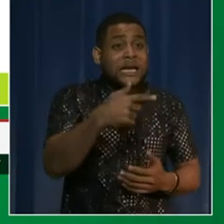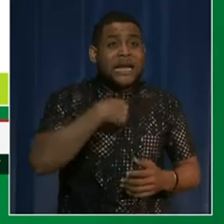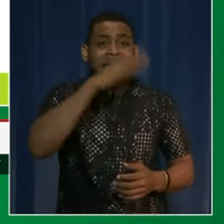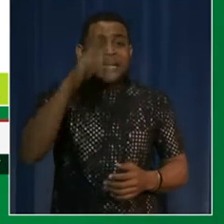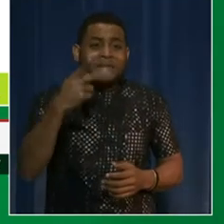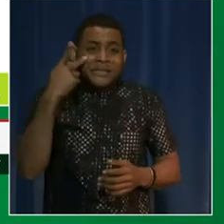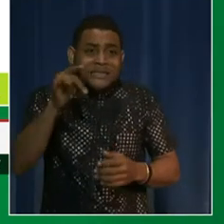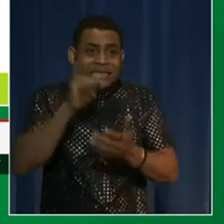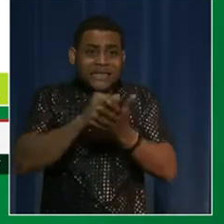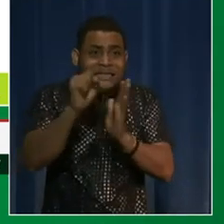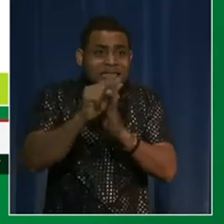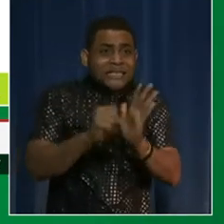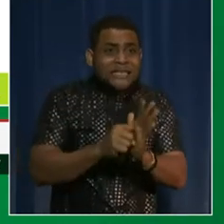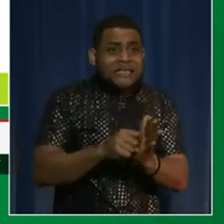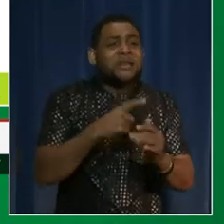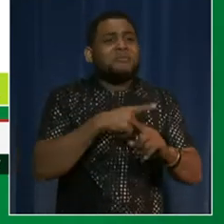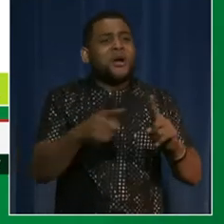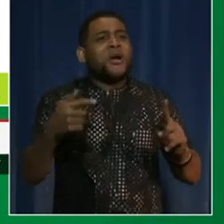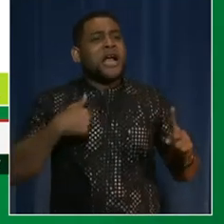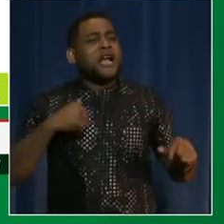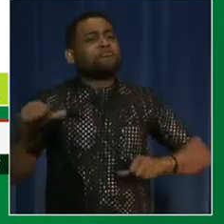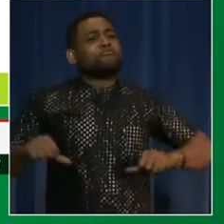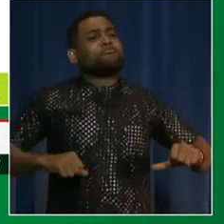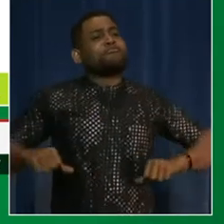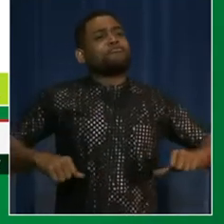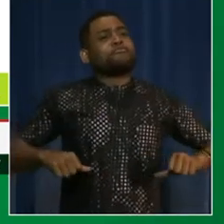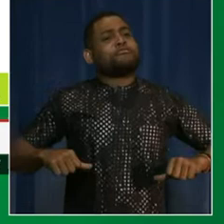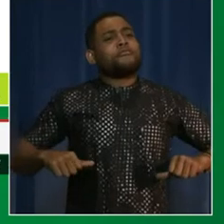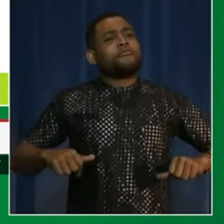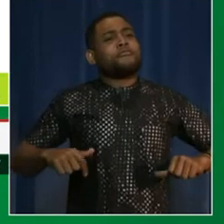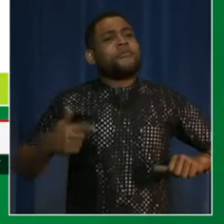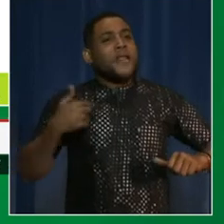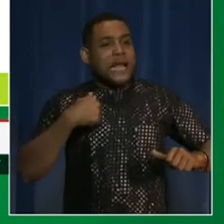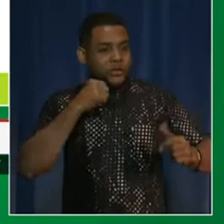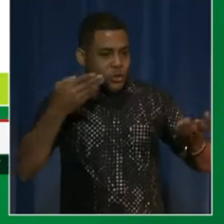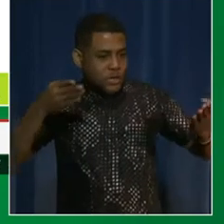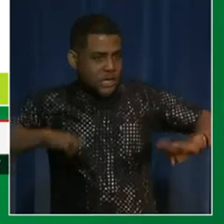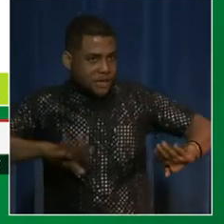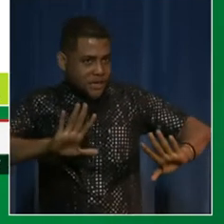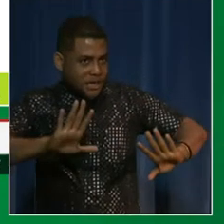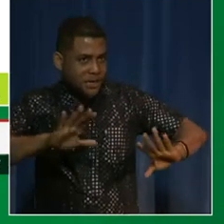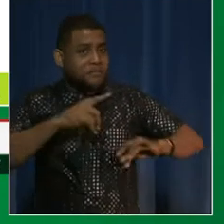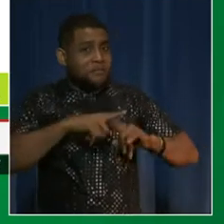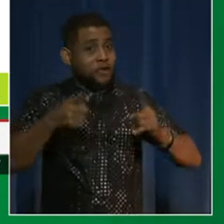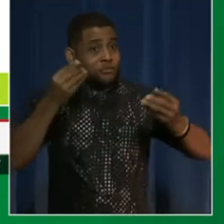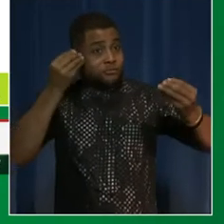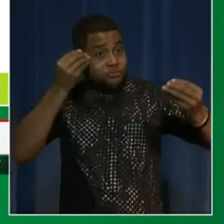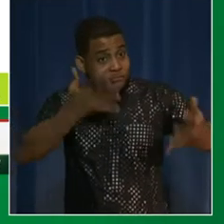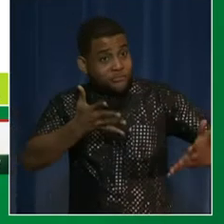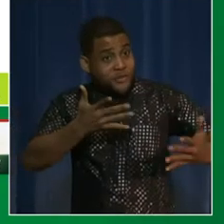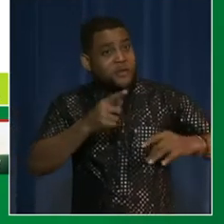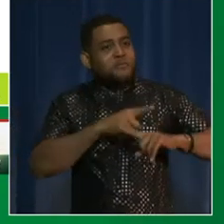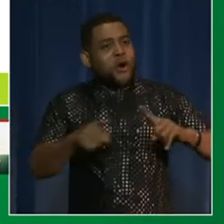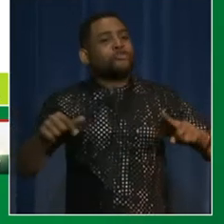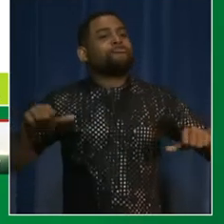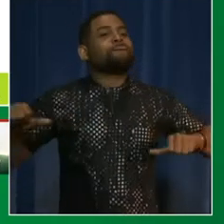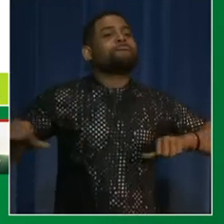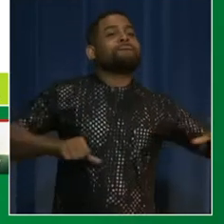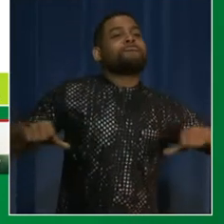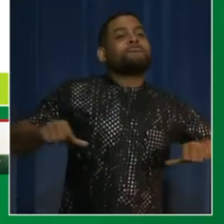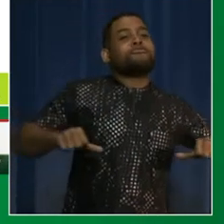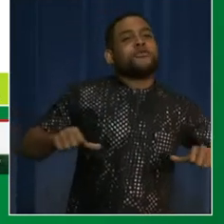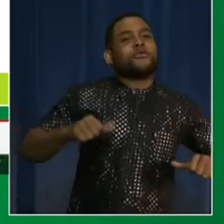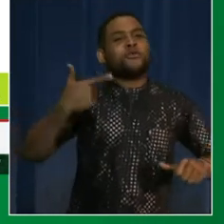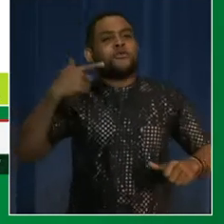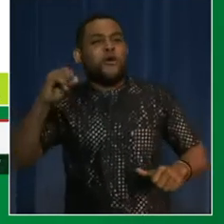But all for bragging rights, because of course I don't gamble. But anyway, happy to be here to talk about some of the